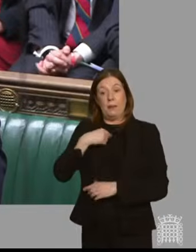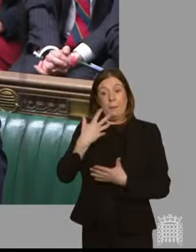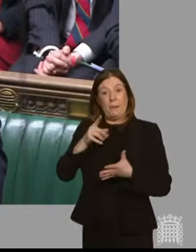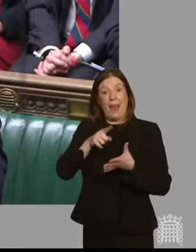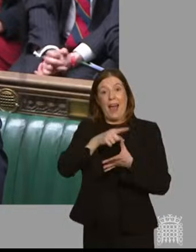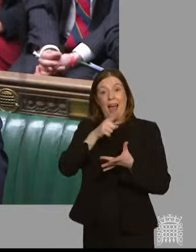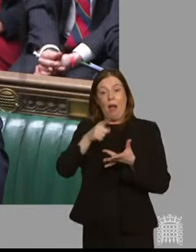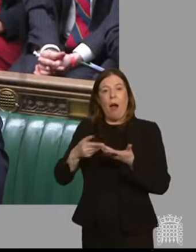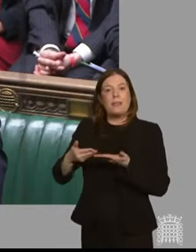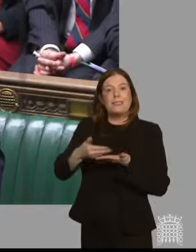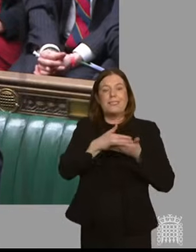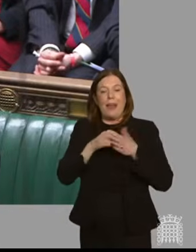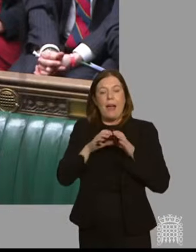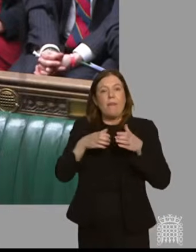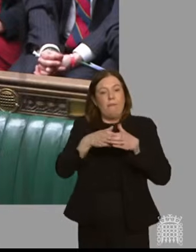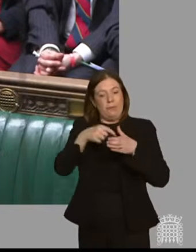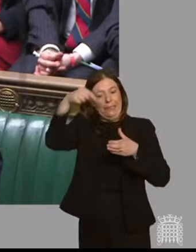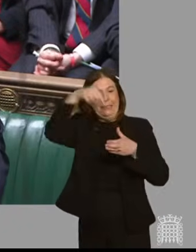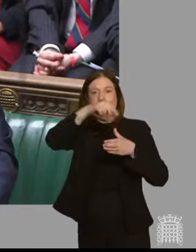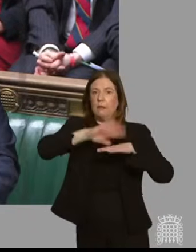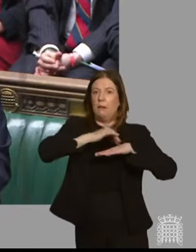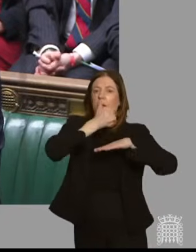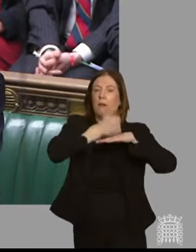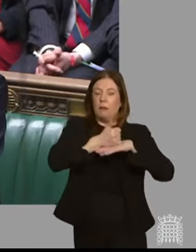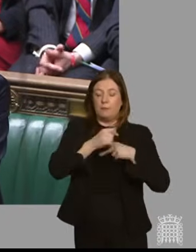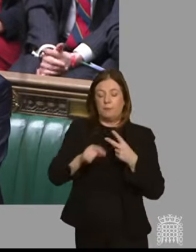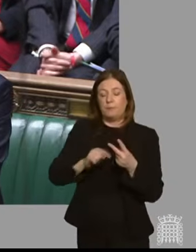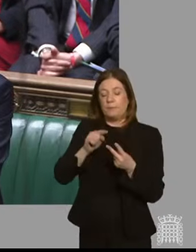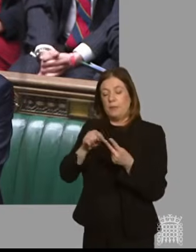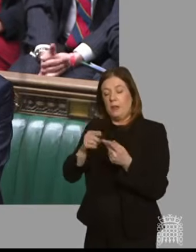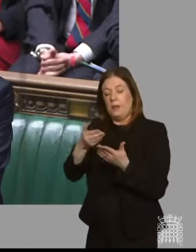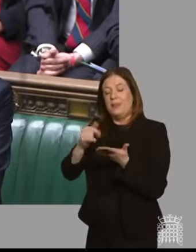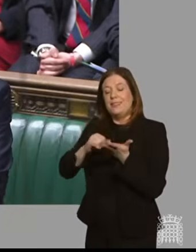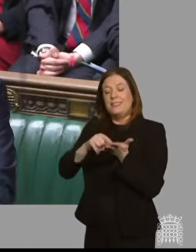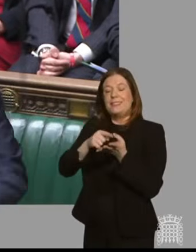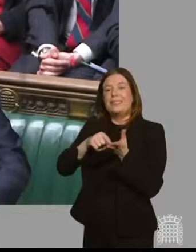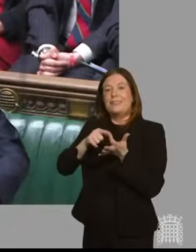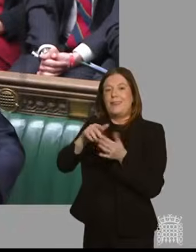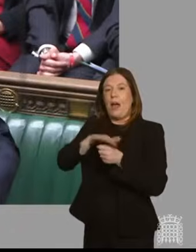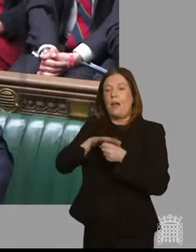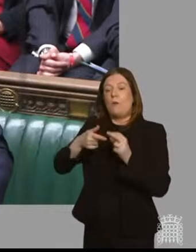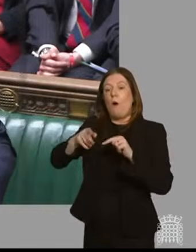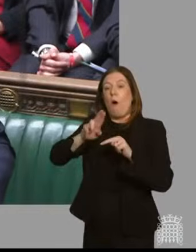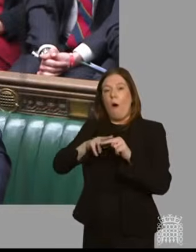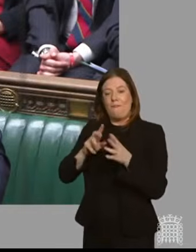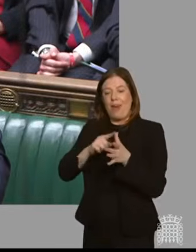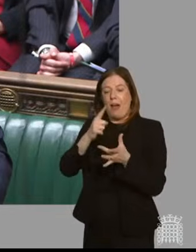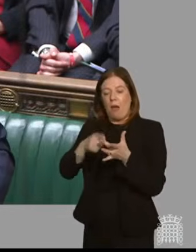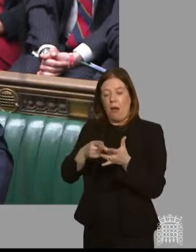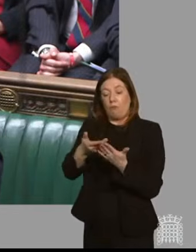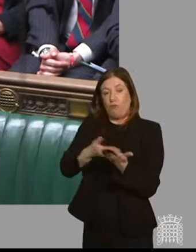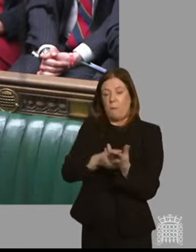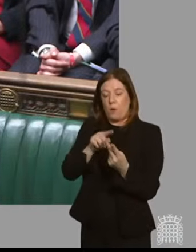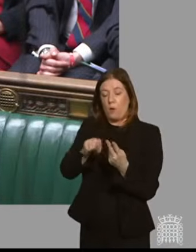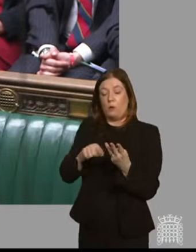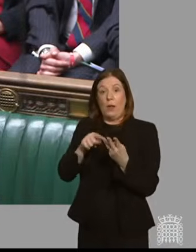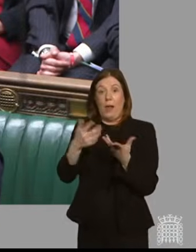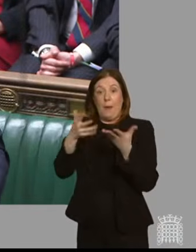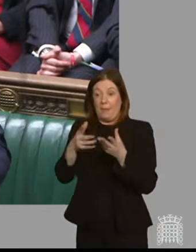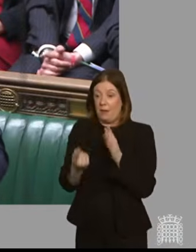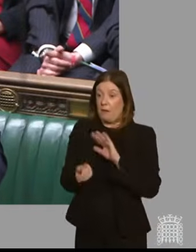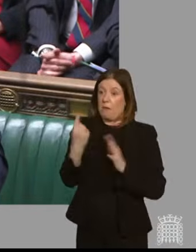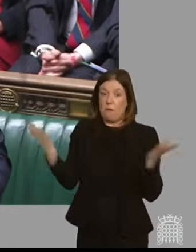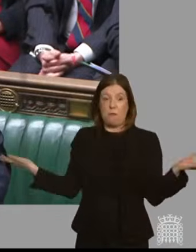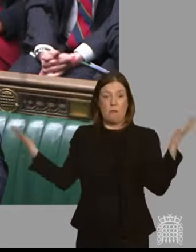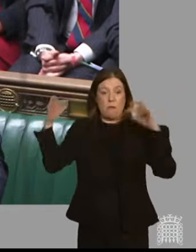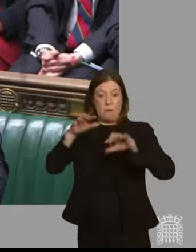State of AI report, and hosting the world's first ever Global AI Safety Summit. Now, I will ensure that my honourable friend meets with the relevant minister